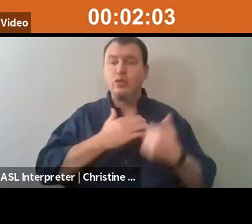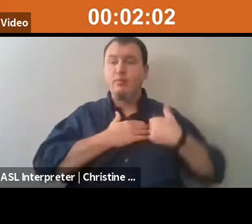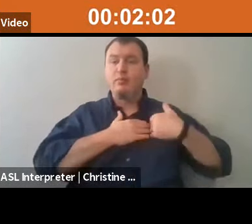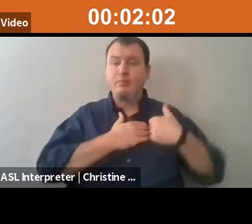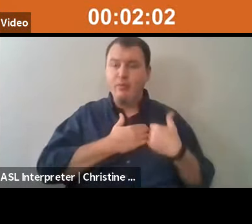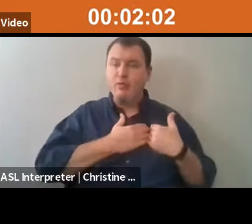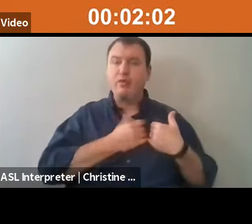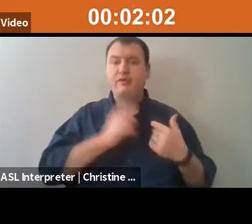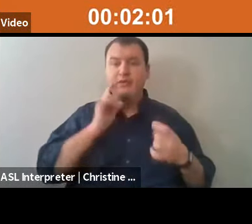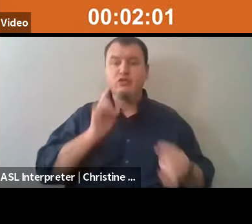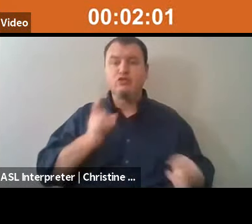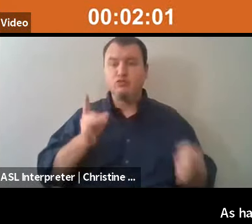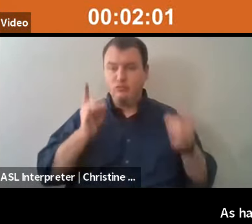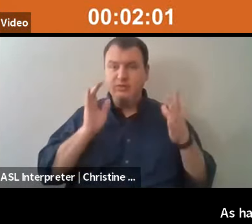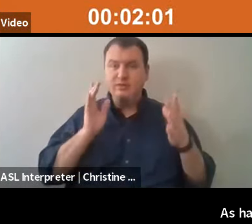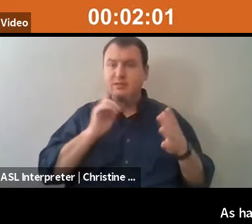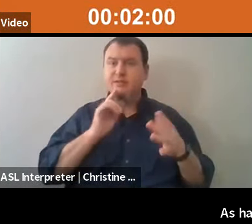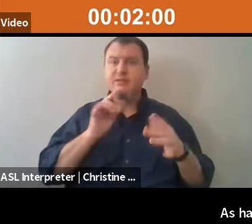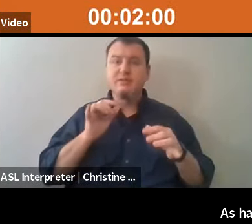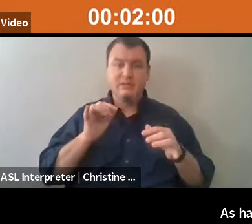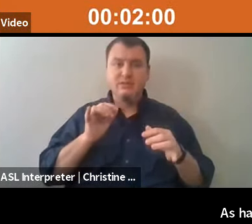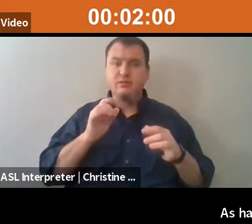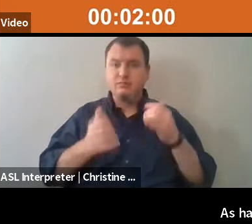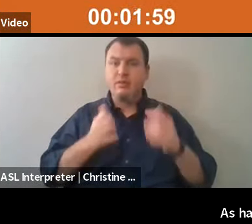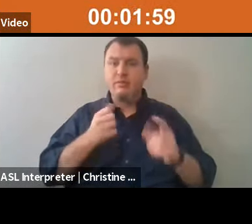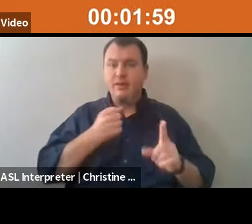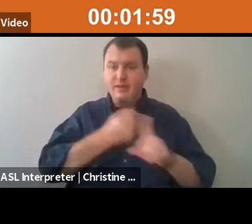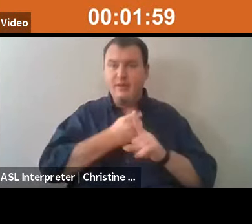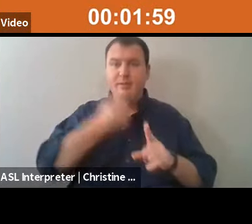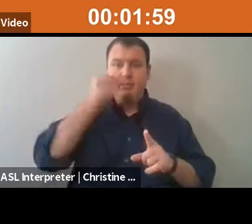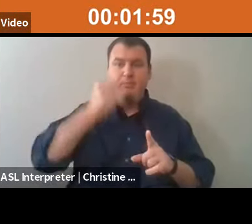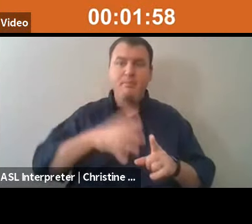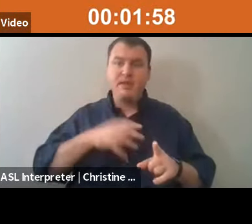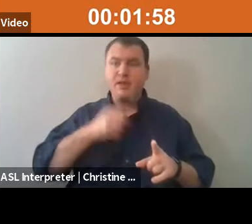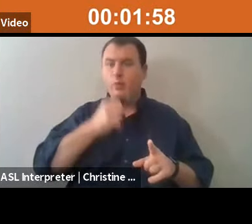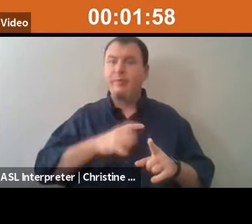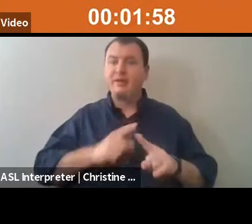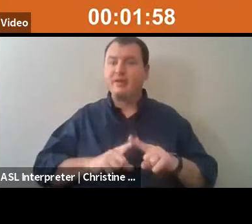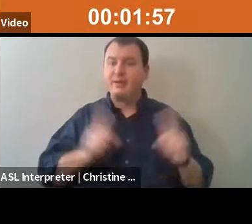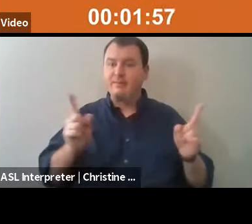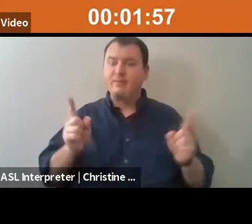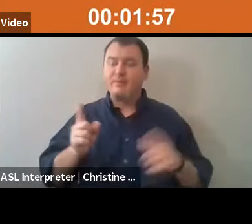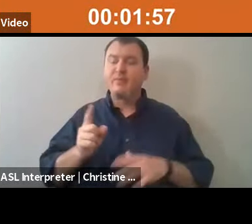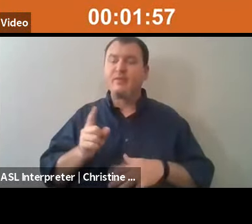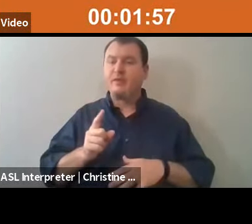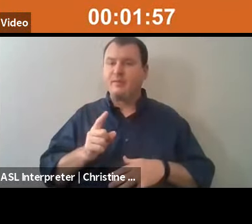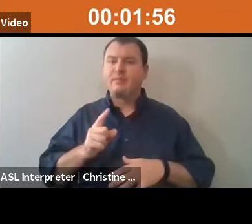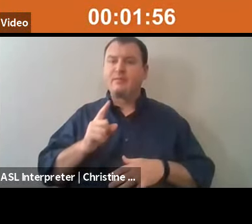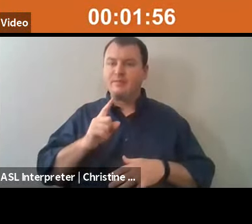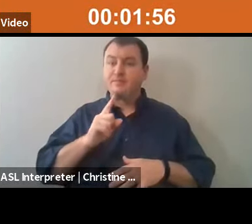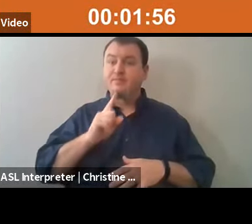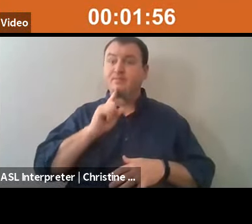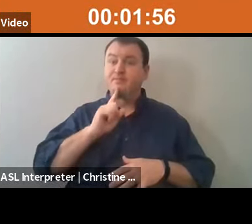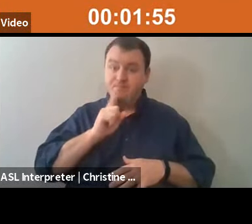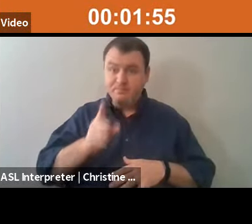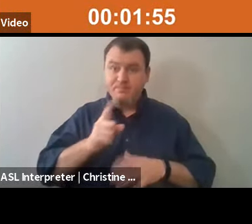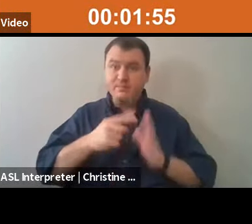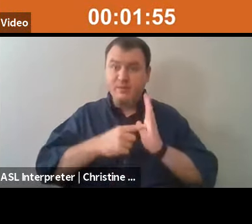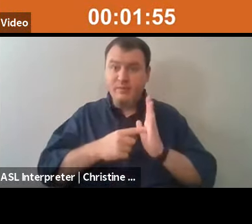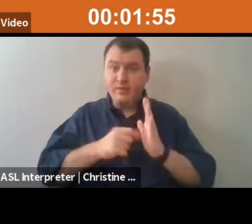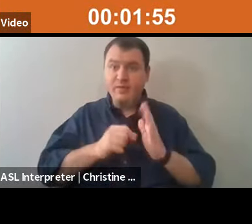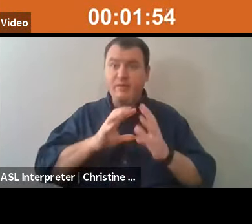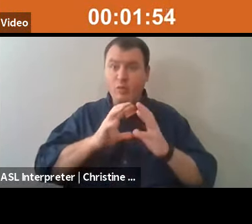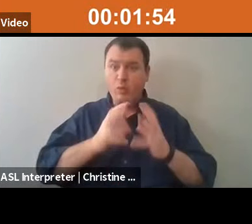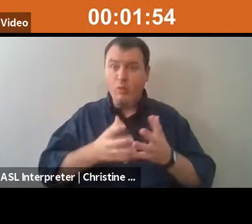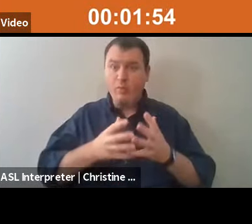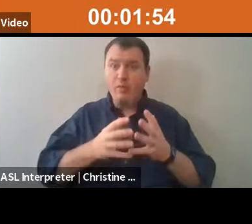crisis is likely to hit women and men differently. A concrete example from a global